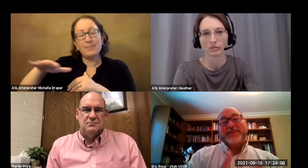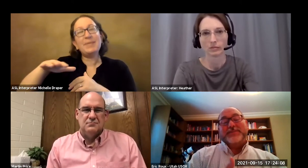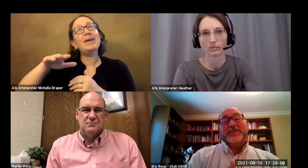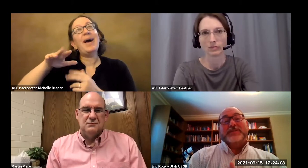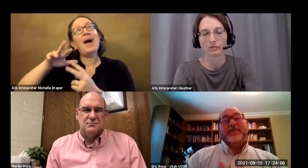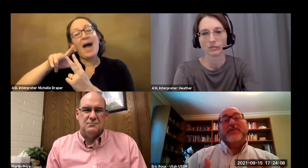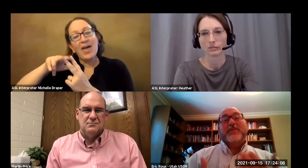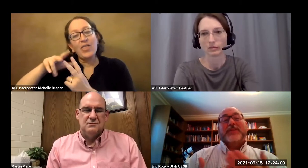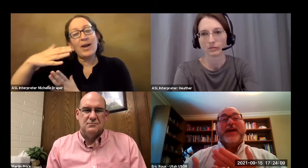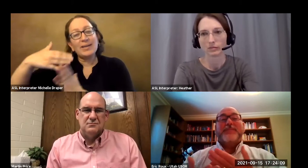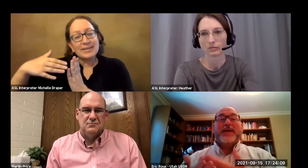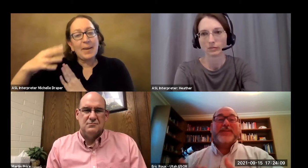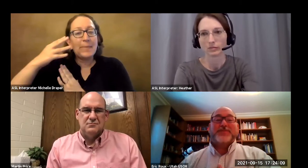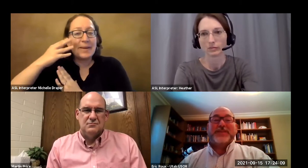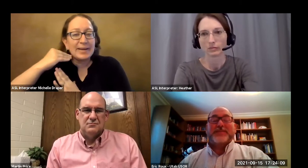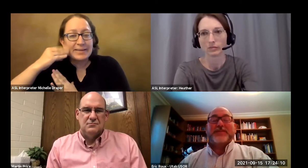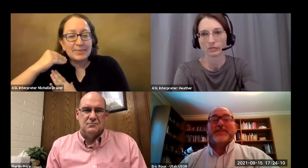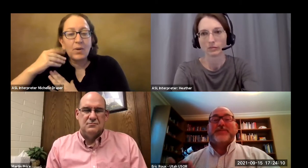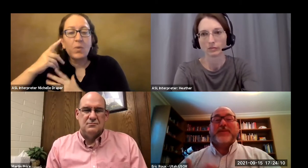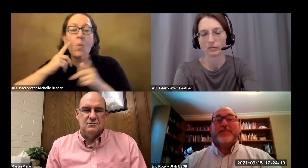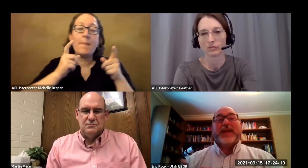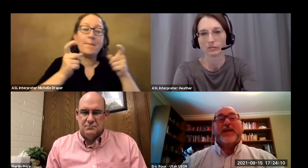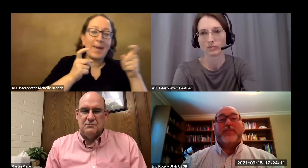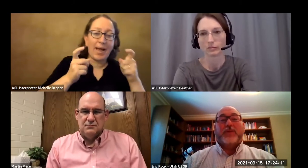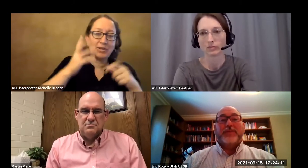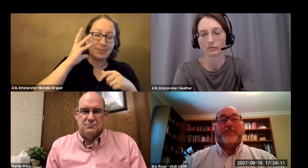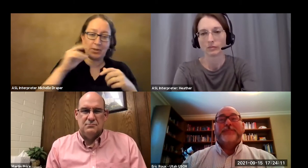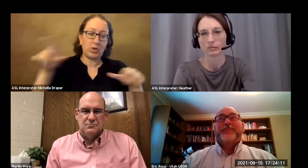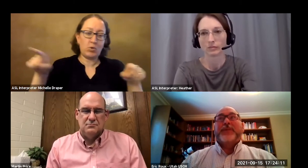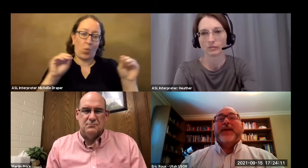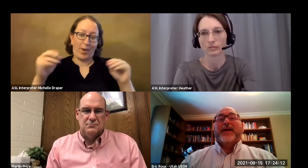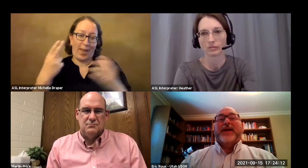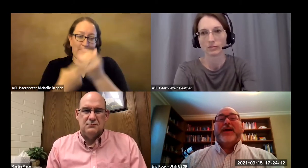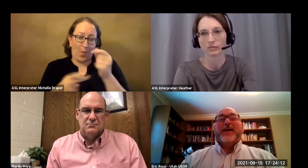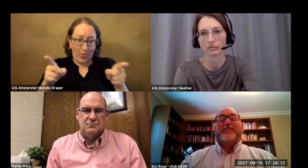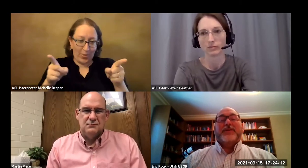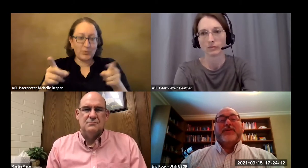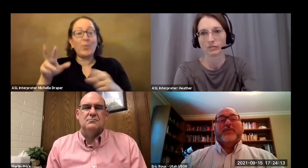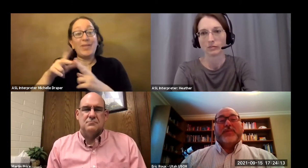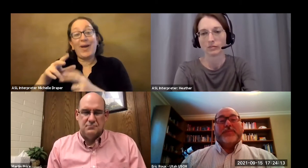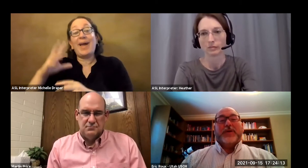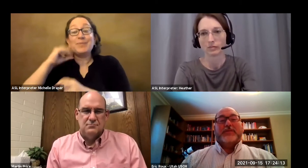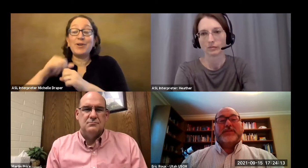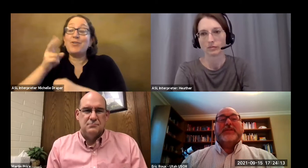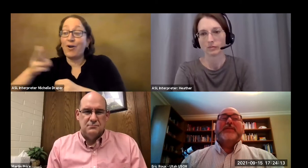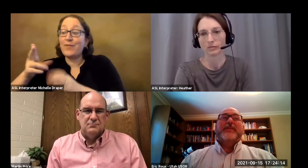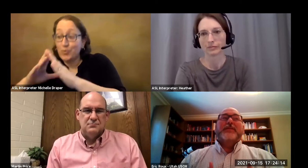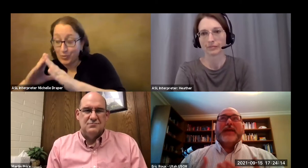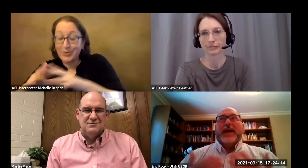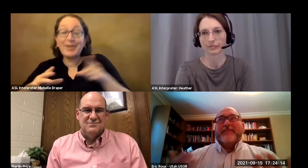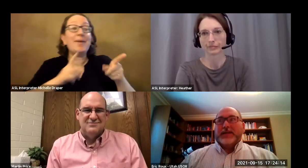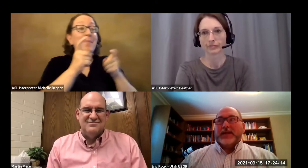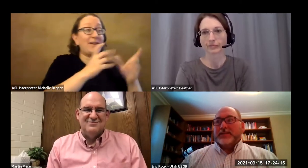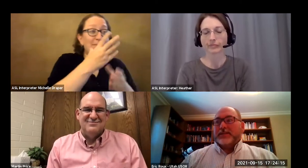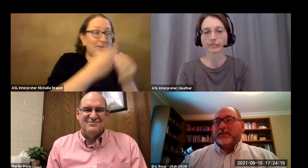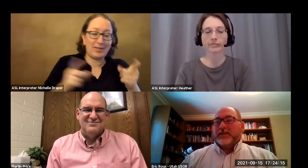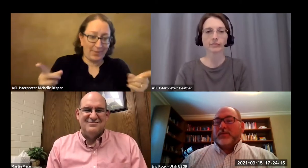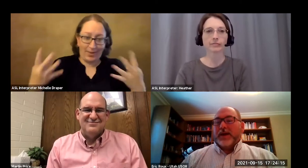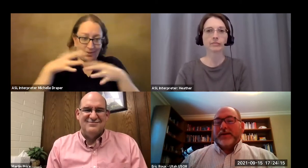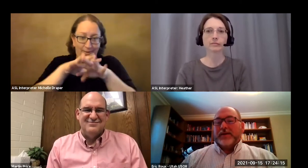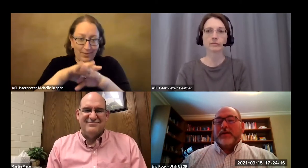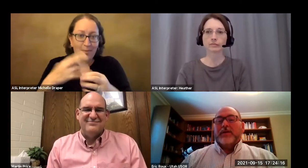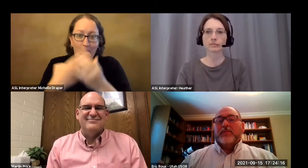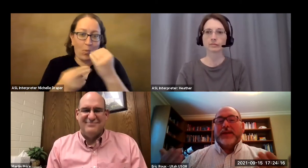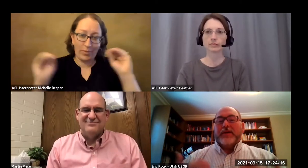had some experience there or they had management experience. Nobody had both. We reposted it, we advertised it a